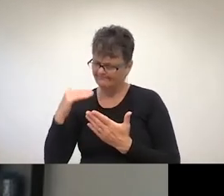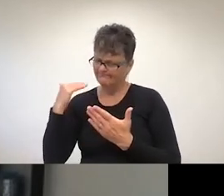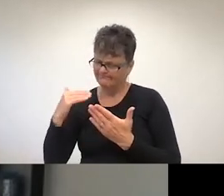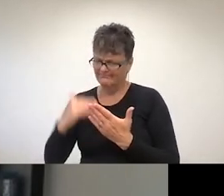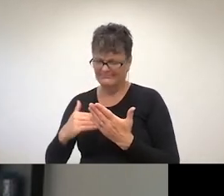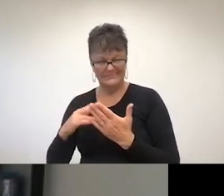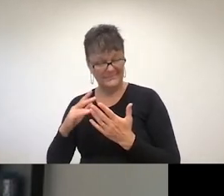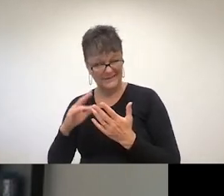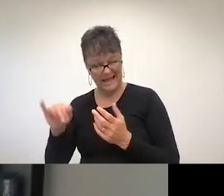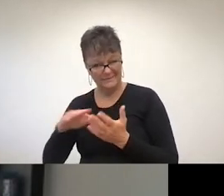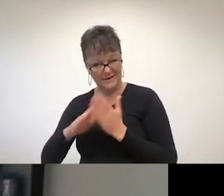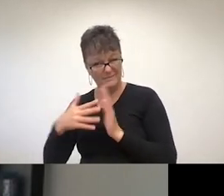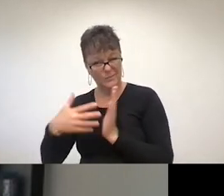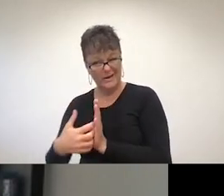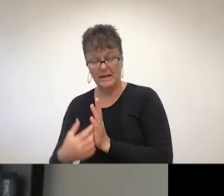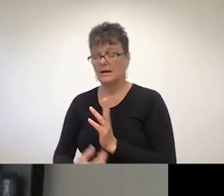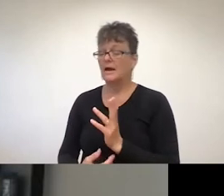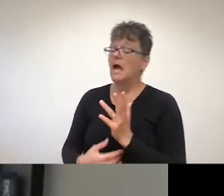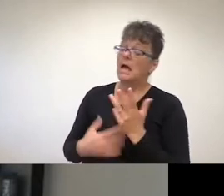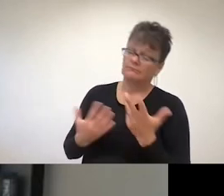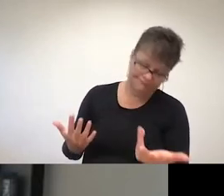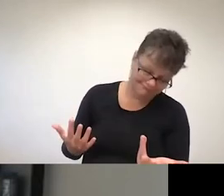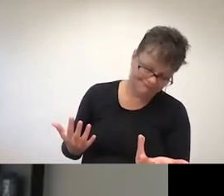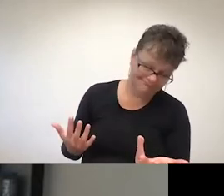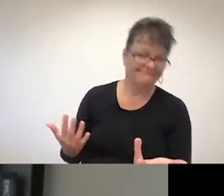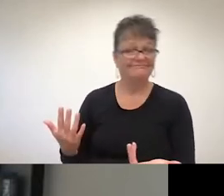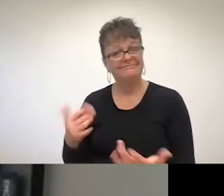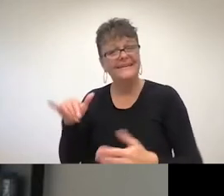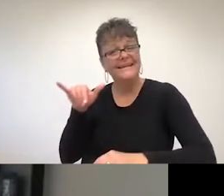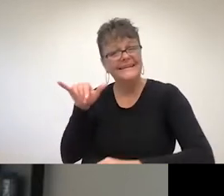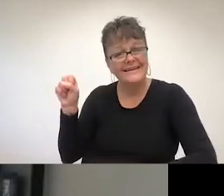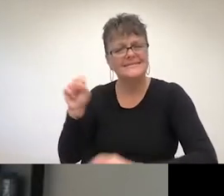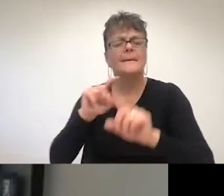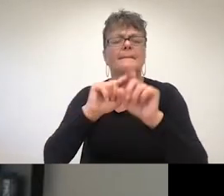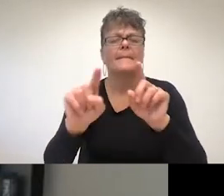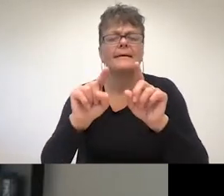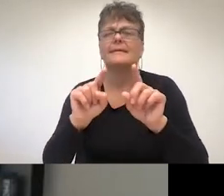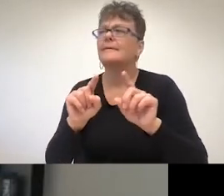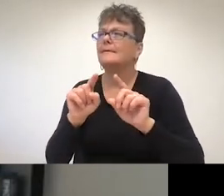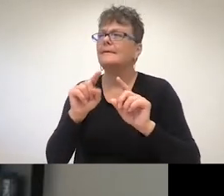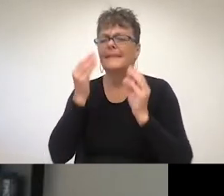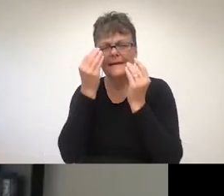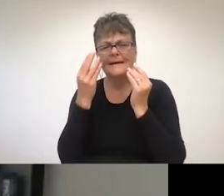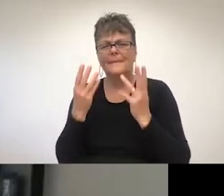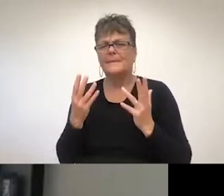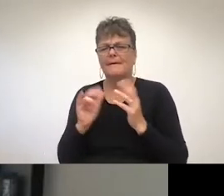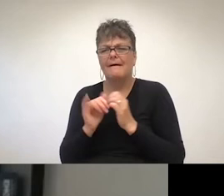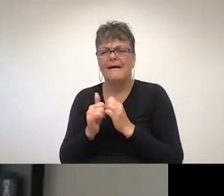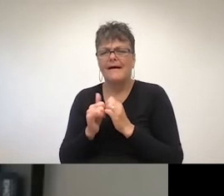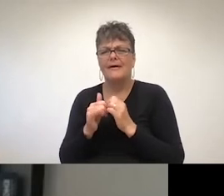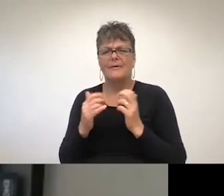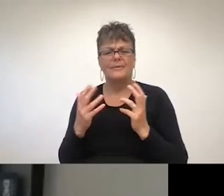I won't argue with you on that. The key is to be very intentional about how we do that. And it's also, rigor